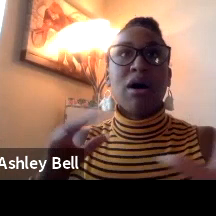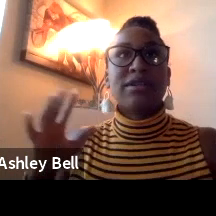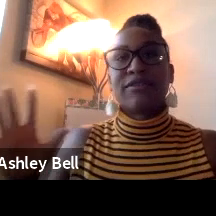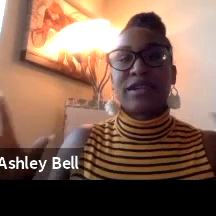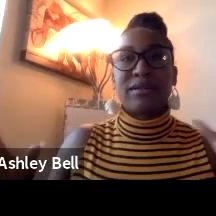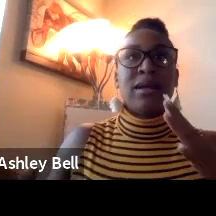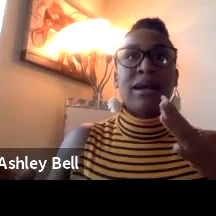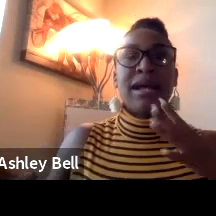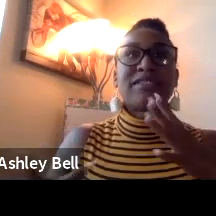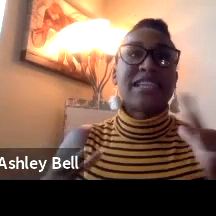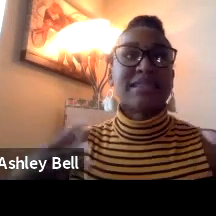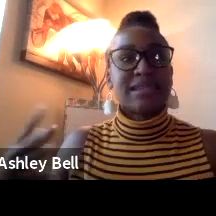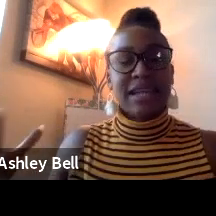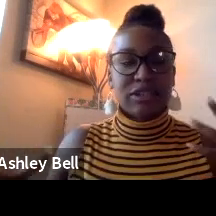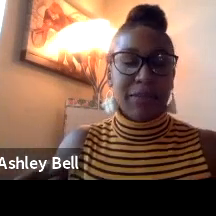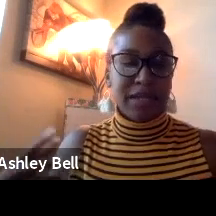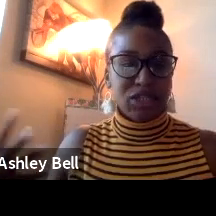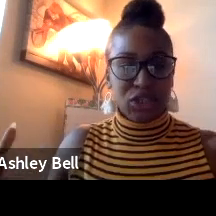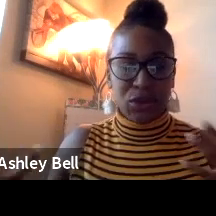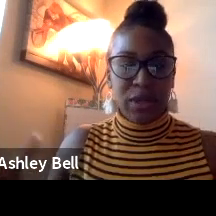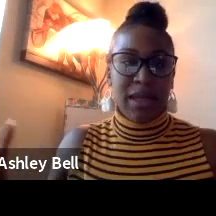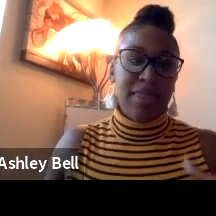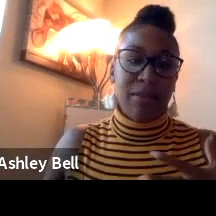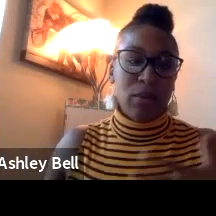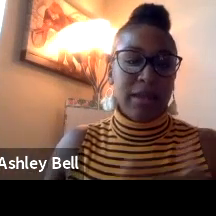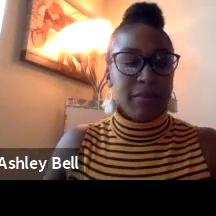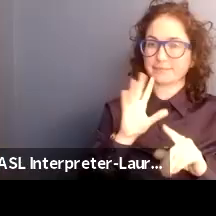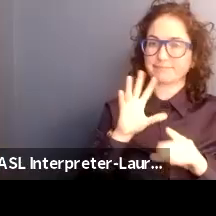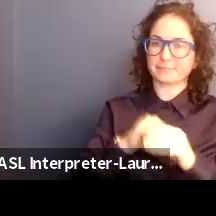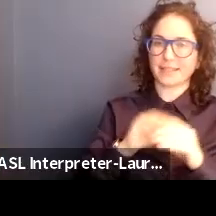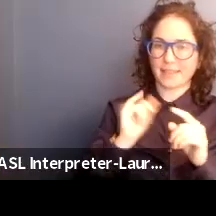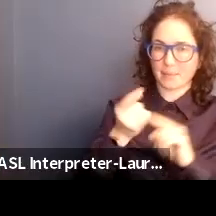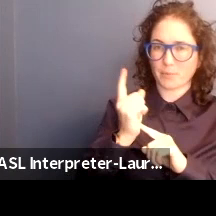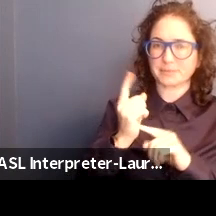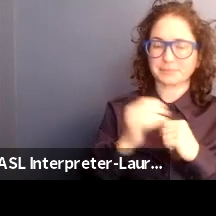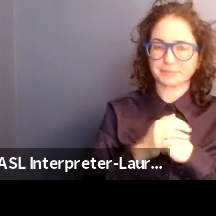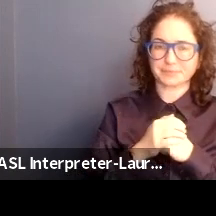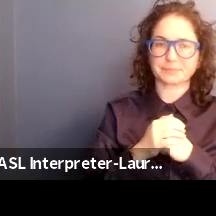to all the different kind of senses that you're tapping into in that moment.